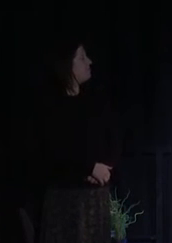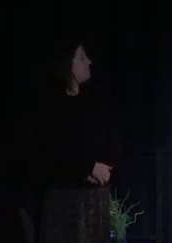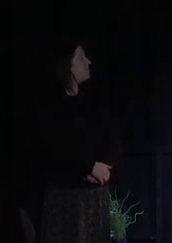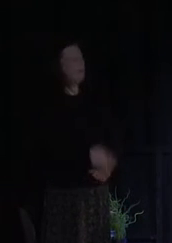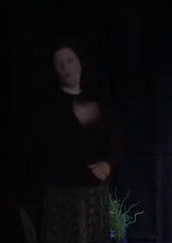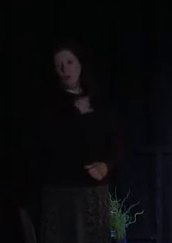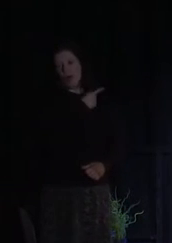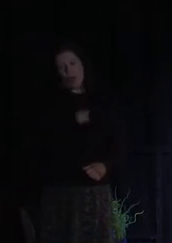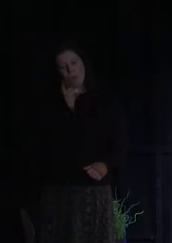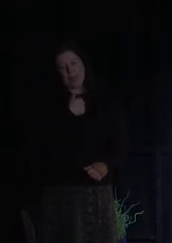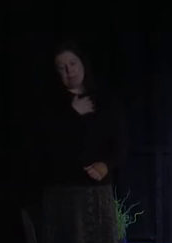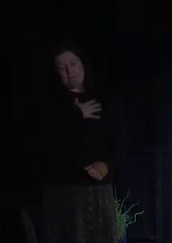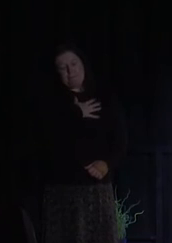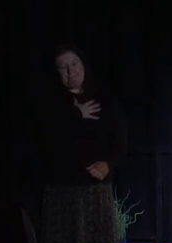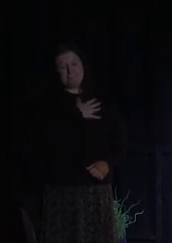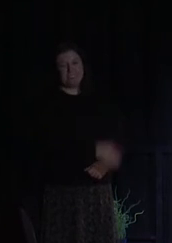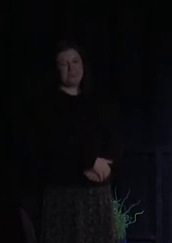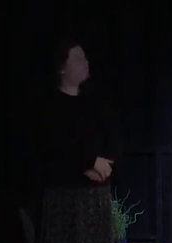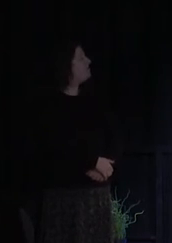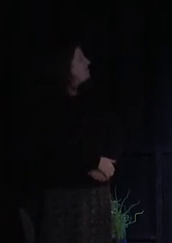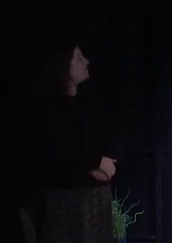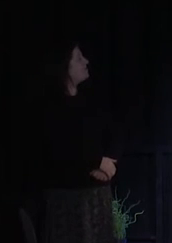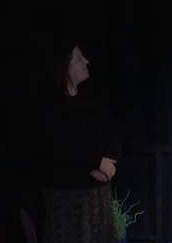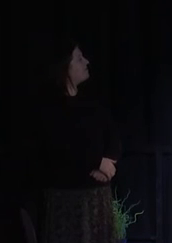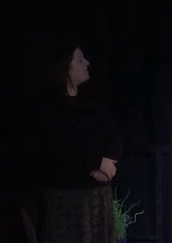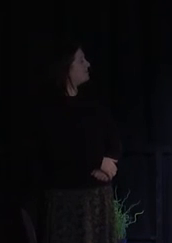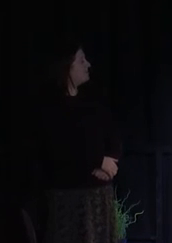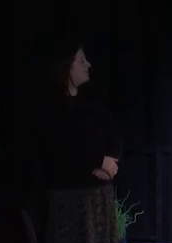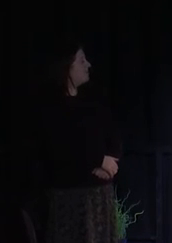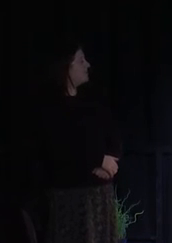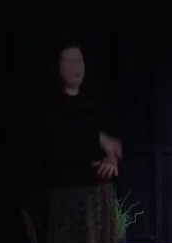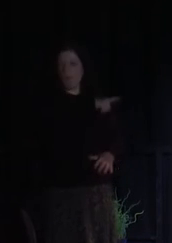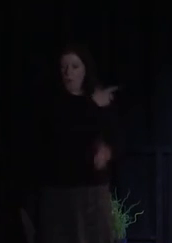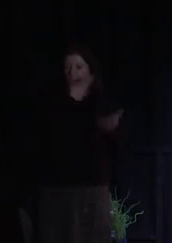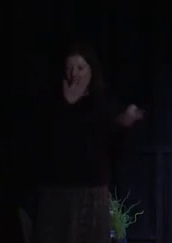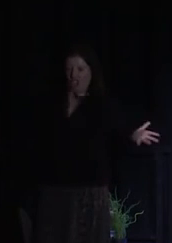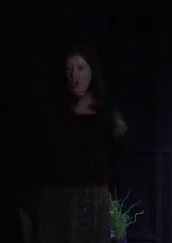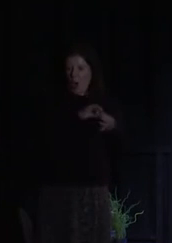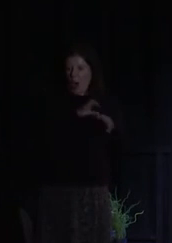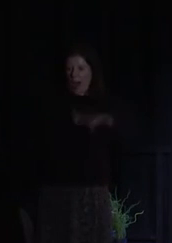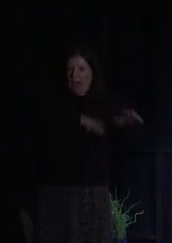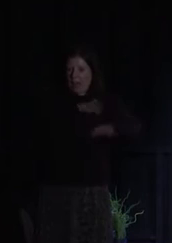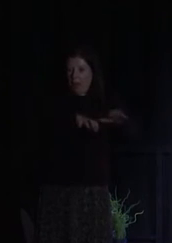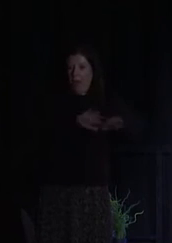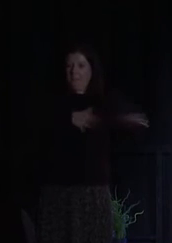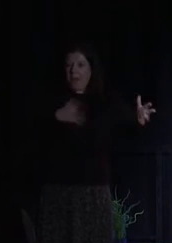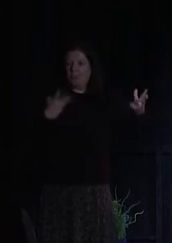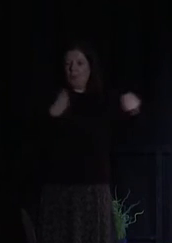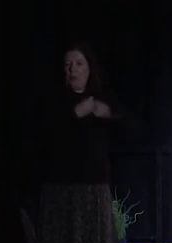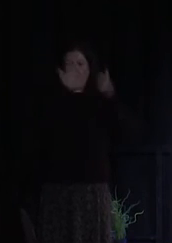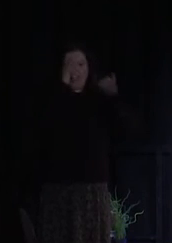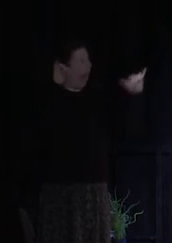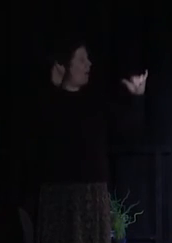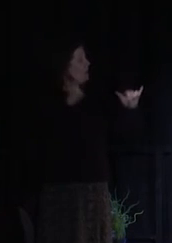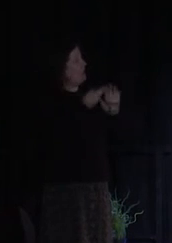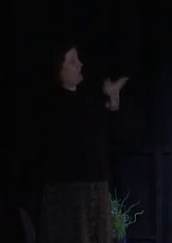in love with those girls. So here we are, number three. Oh my God, an animal show. So Pasture with Cows, Captain Boomer Collective in Belgium at